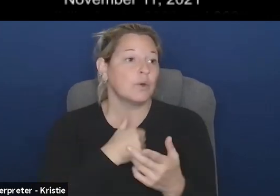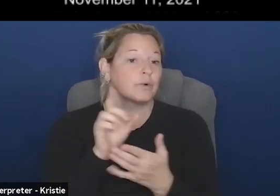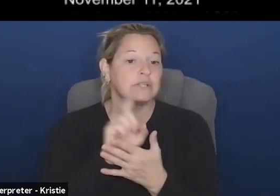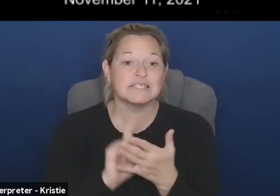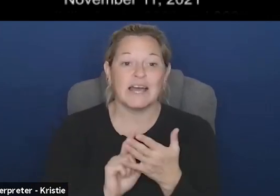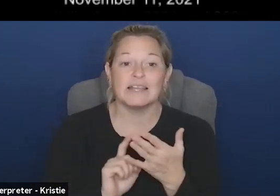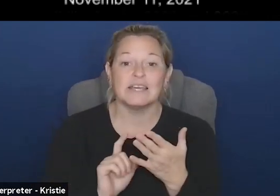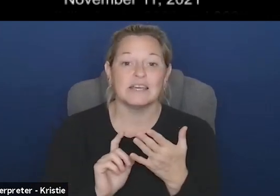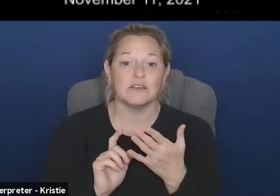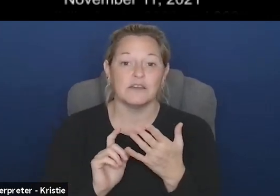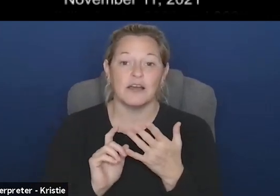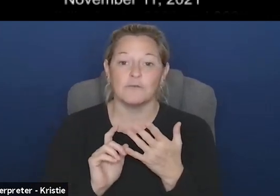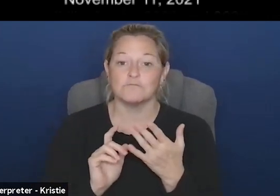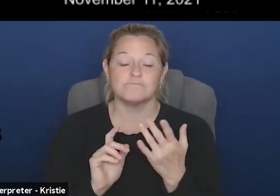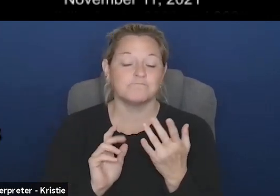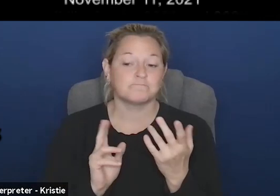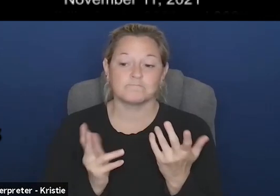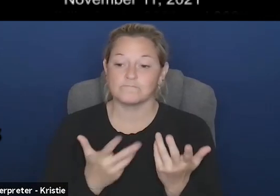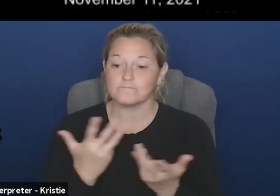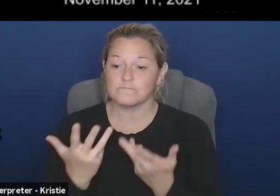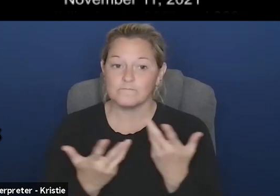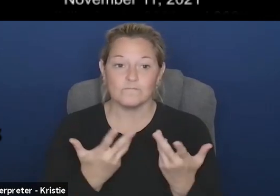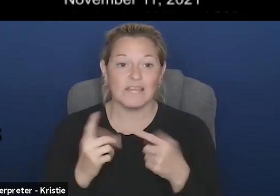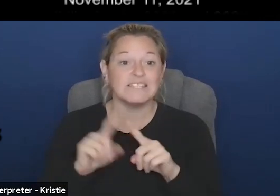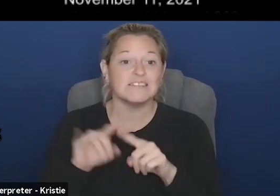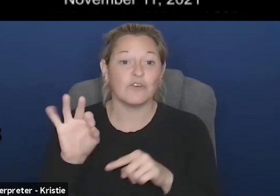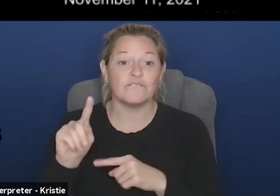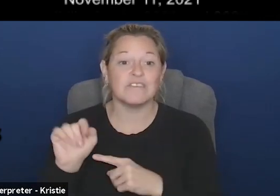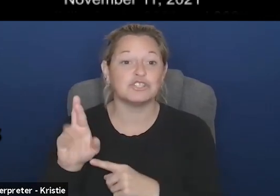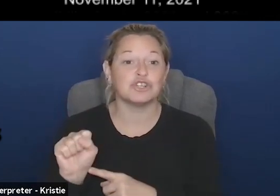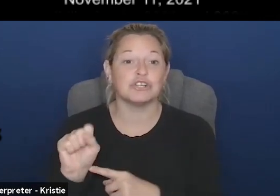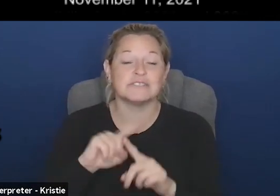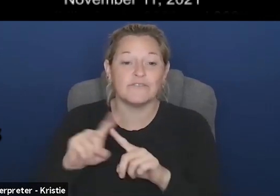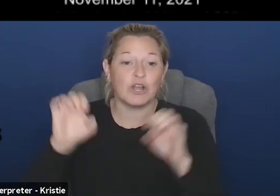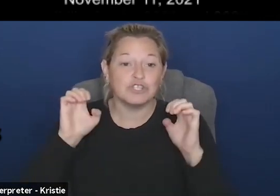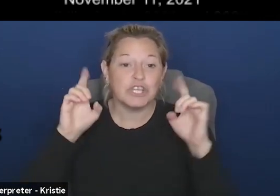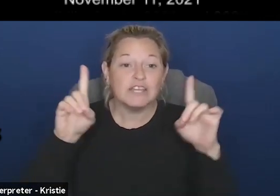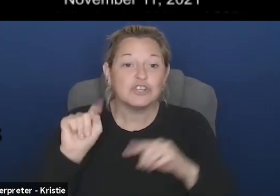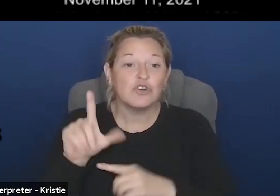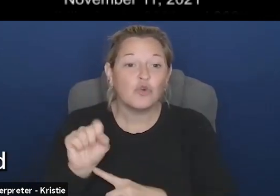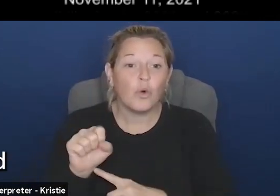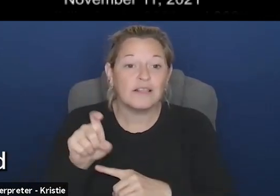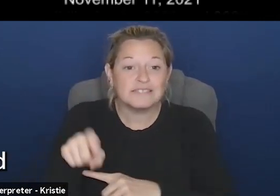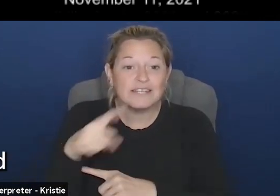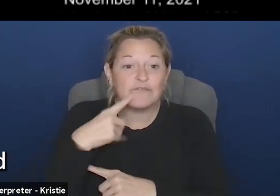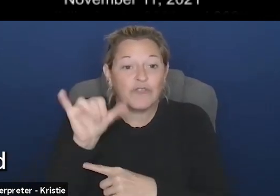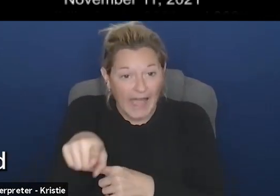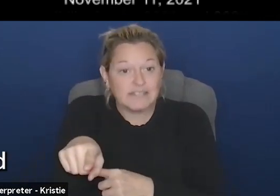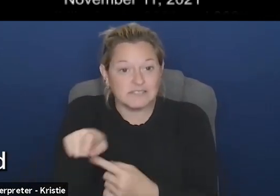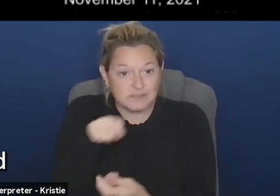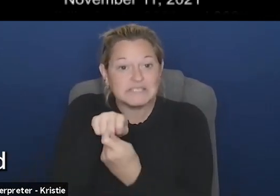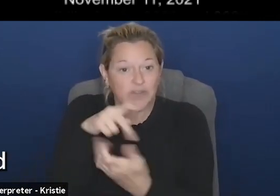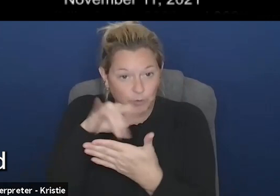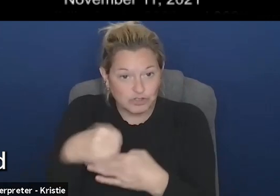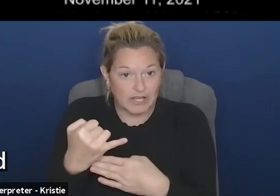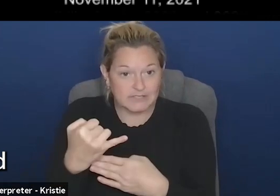doing was designing the features and the educational tools that we needed for that. And for example,